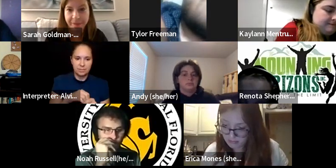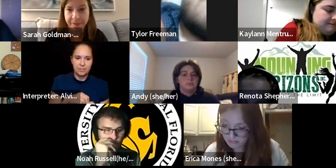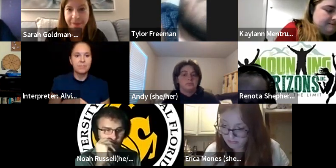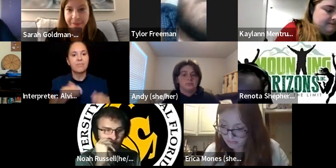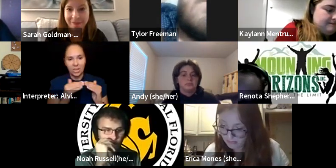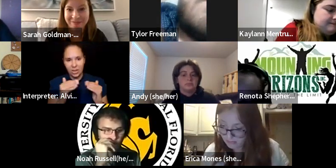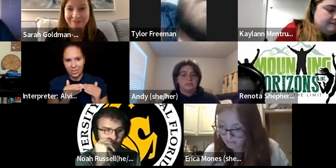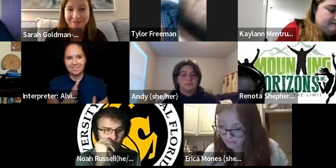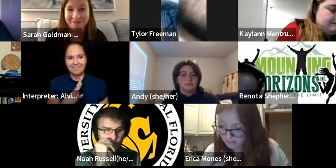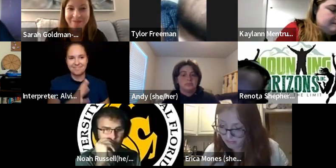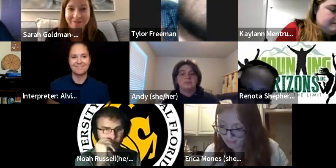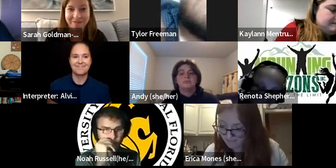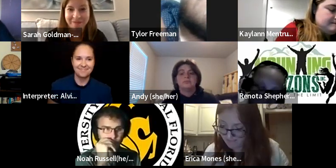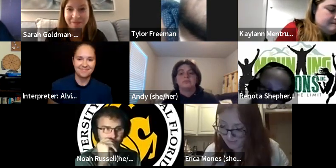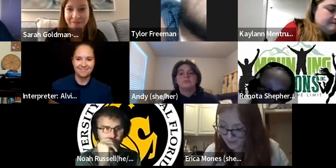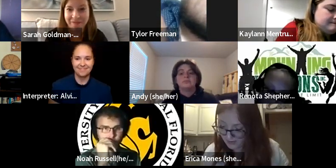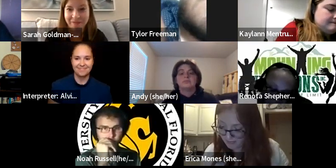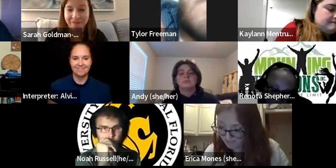fair. Very fair.